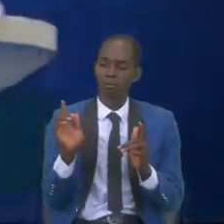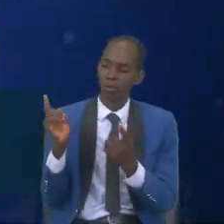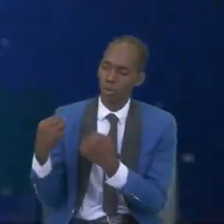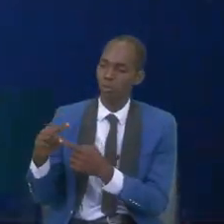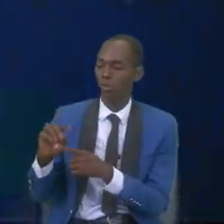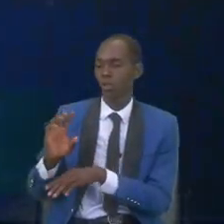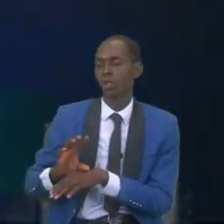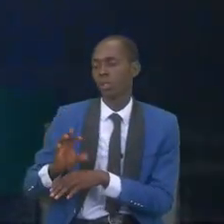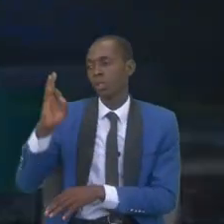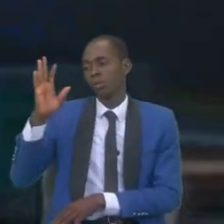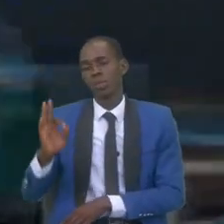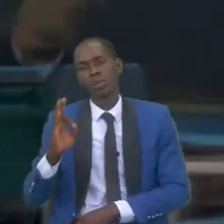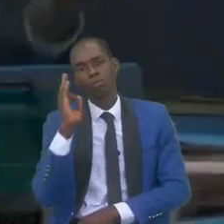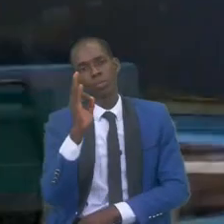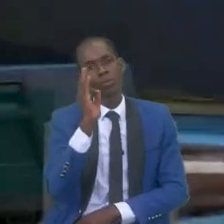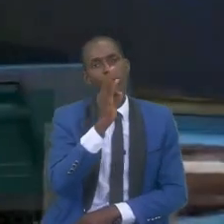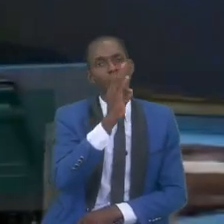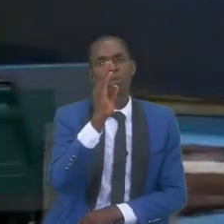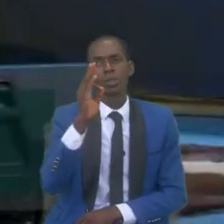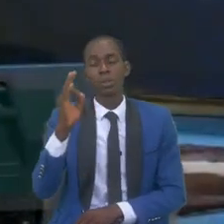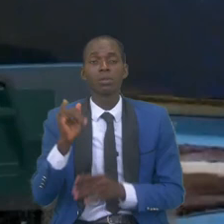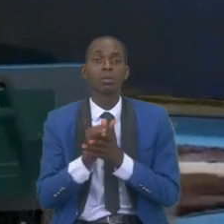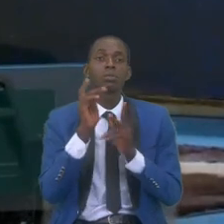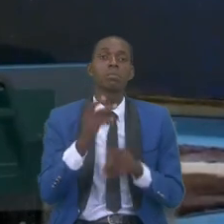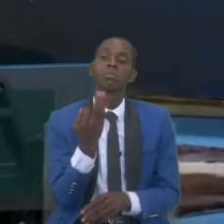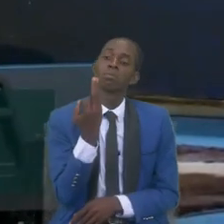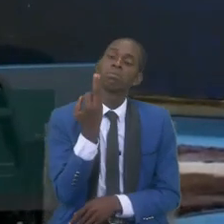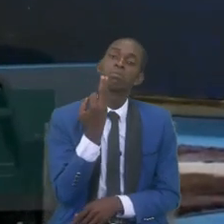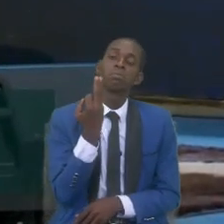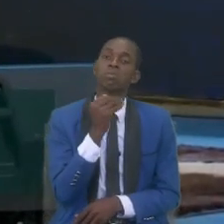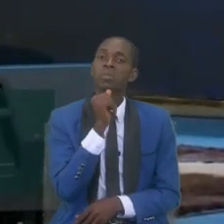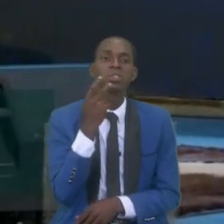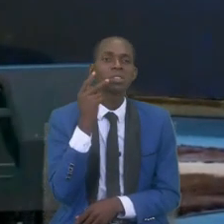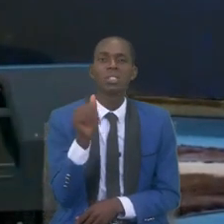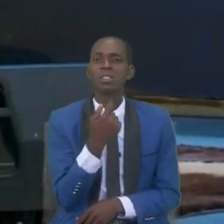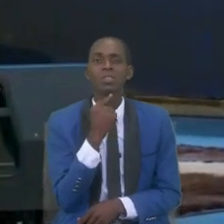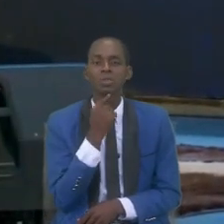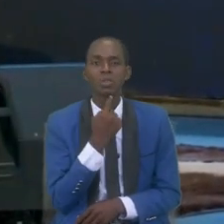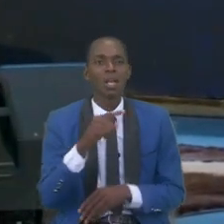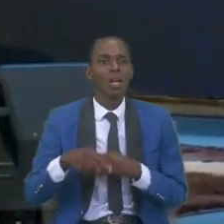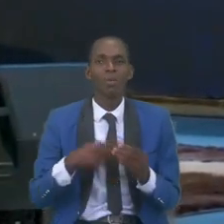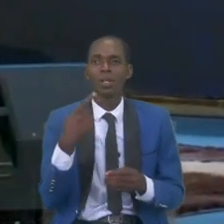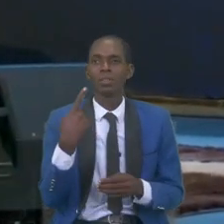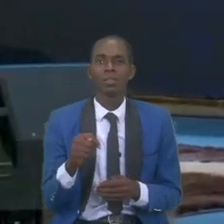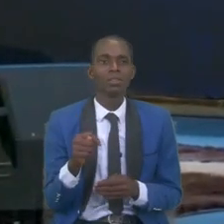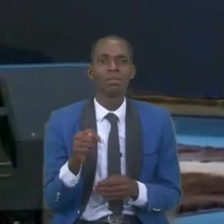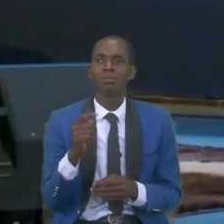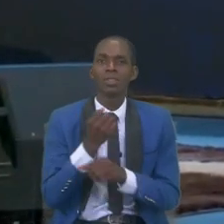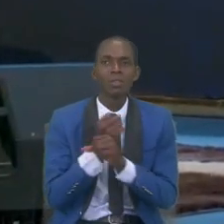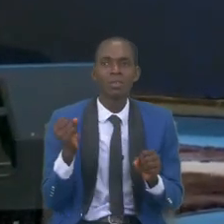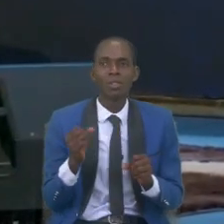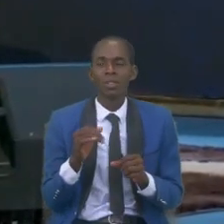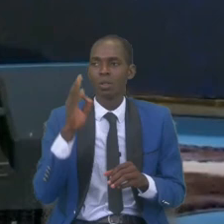preacher preaches and he doesn't say anything about salvation. Or maybe he calls himself an evangelist. He doesn't talk about sin,